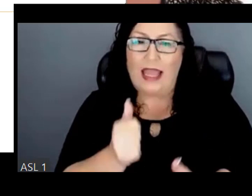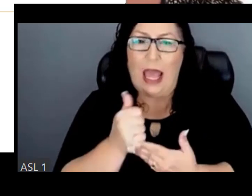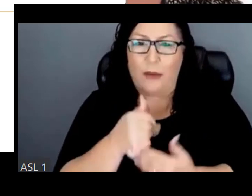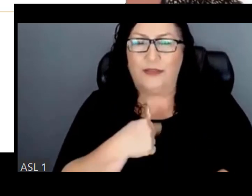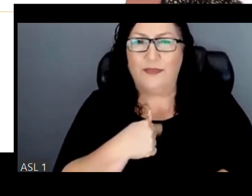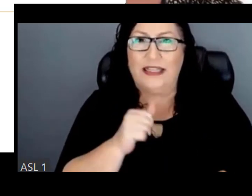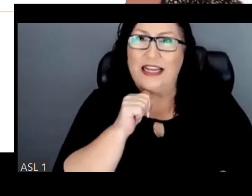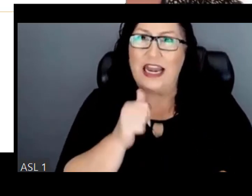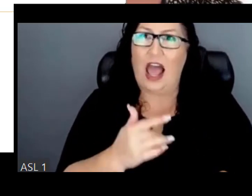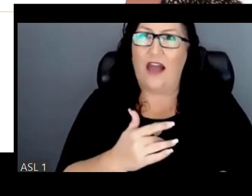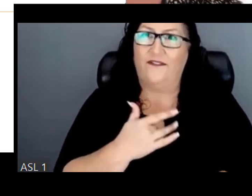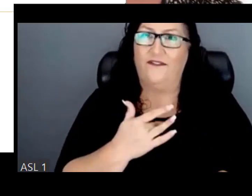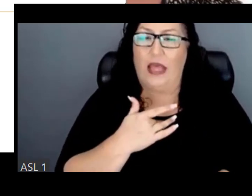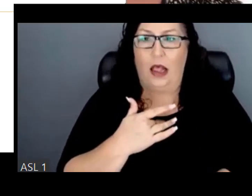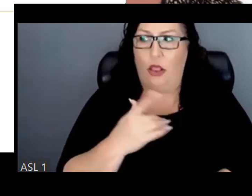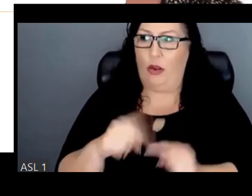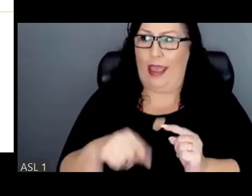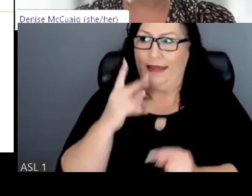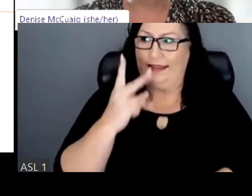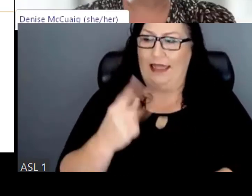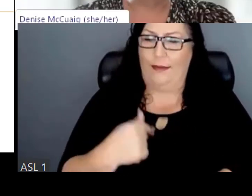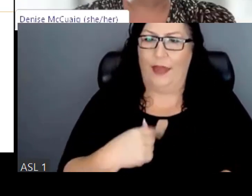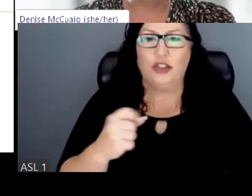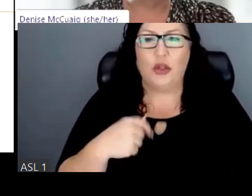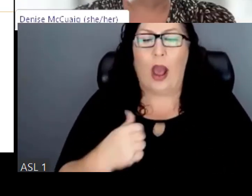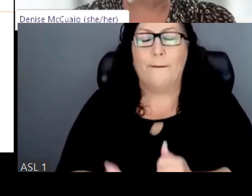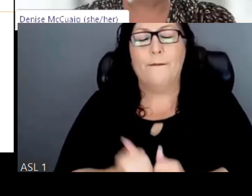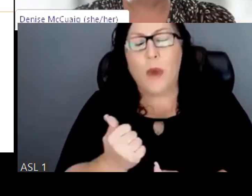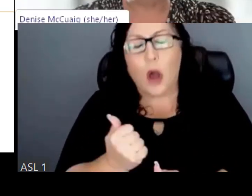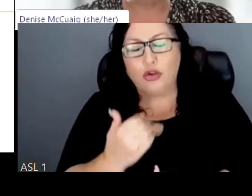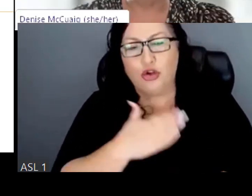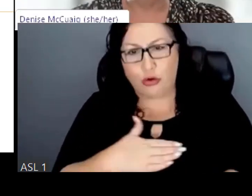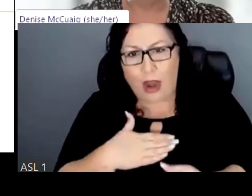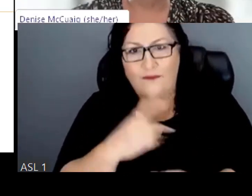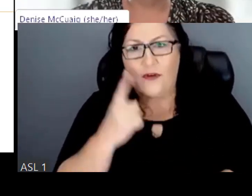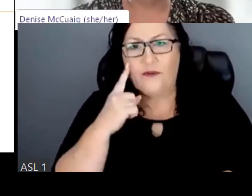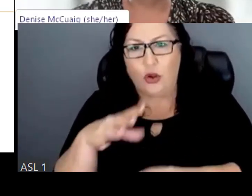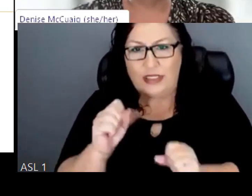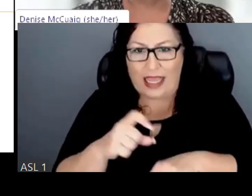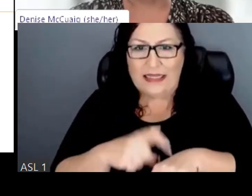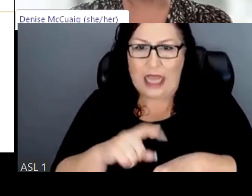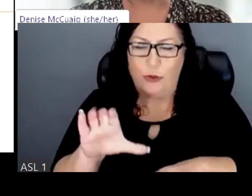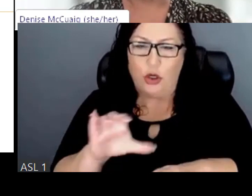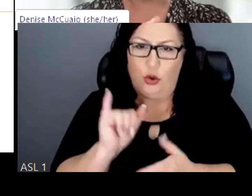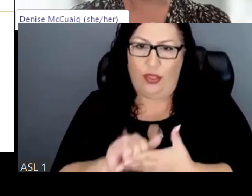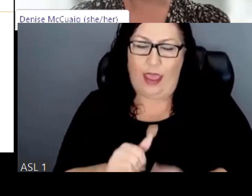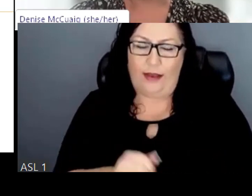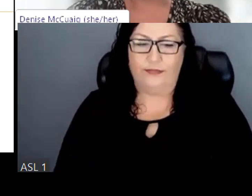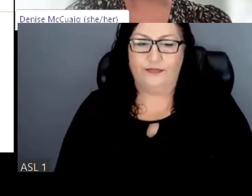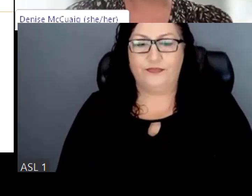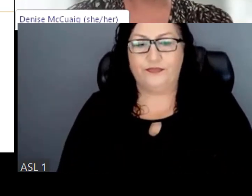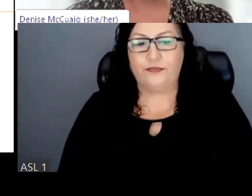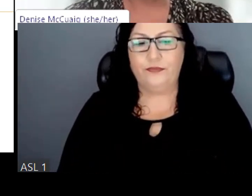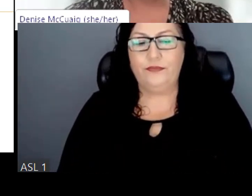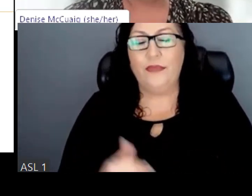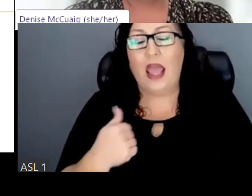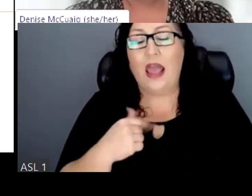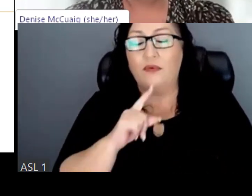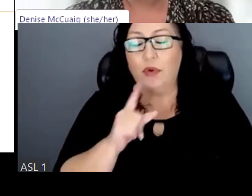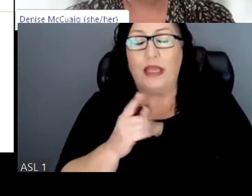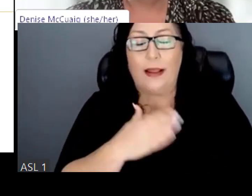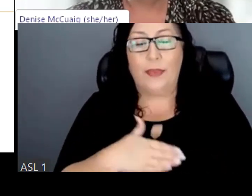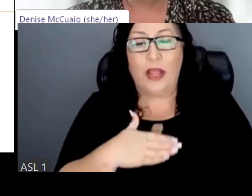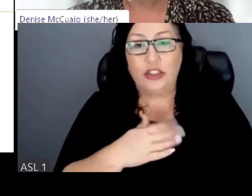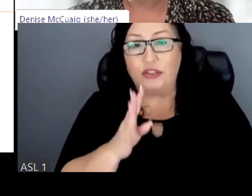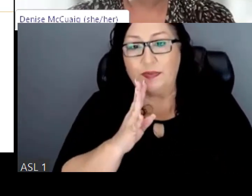it really helps me to not feel invisible. So I'm most grateful for you taking the time to do that. I have